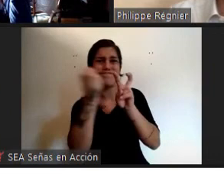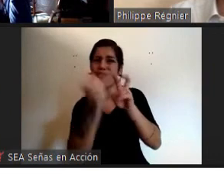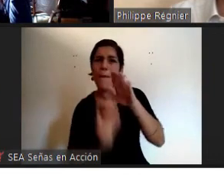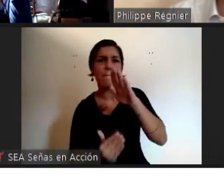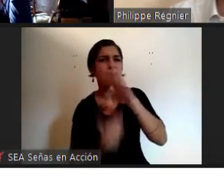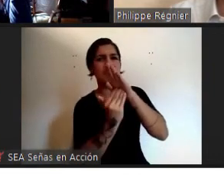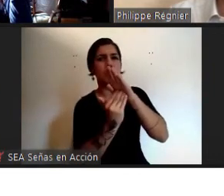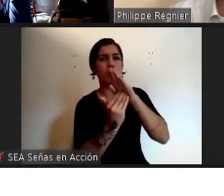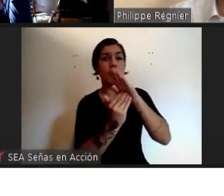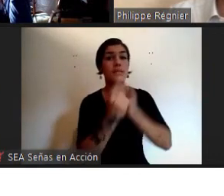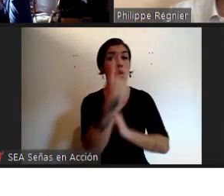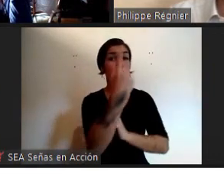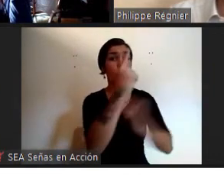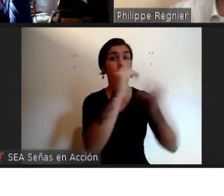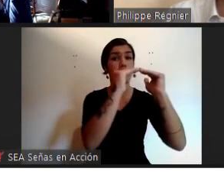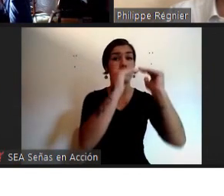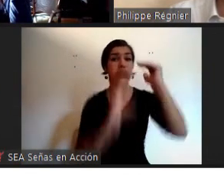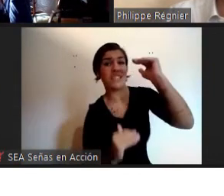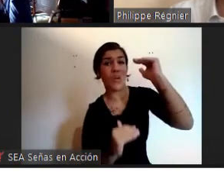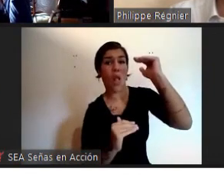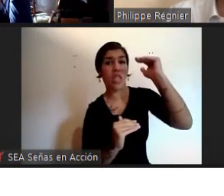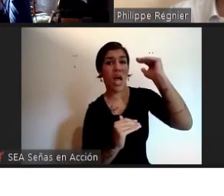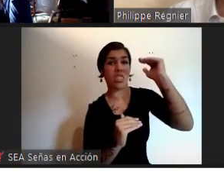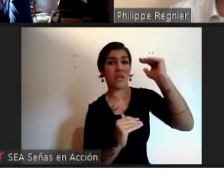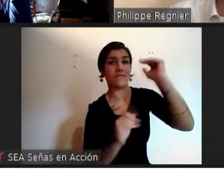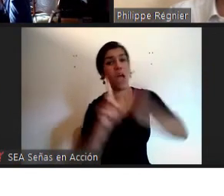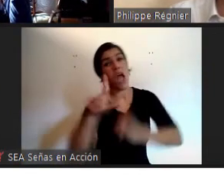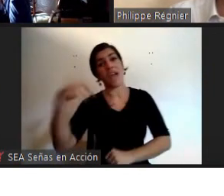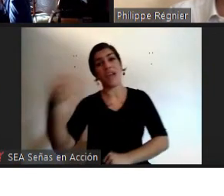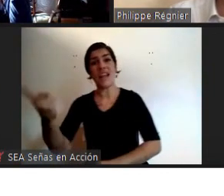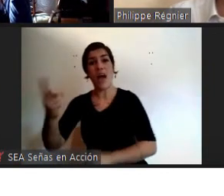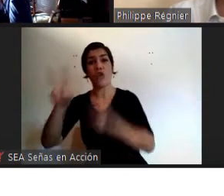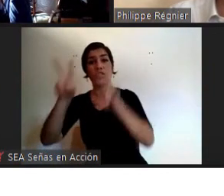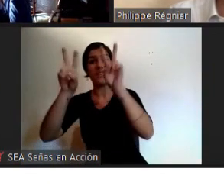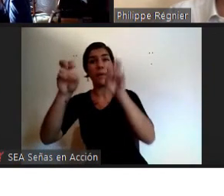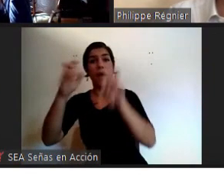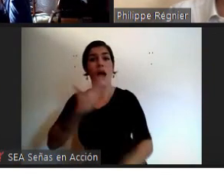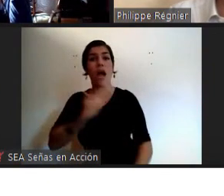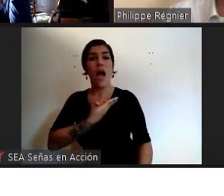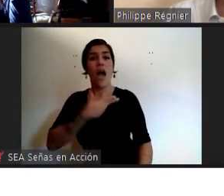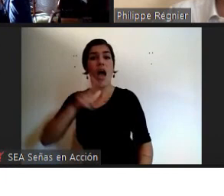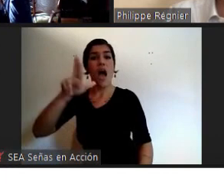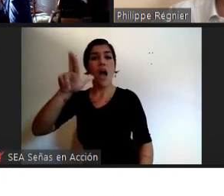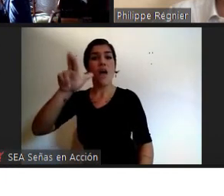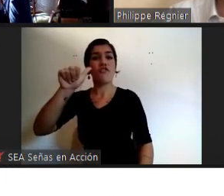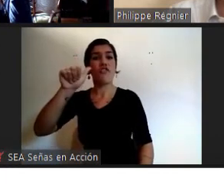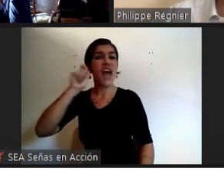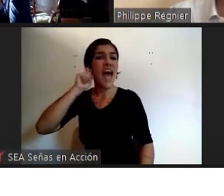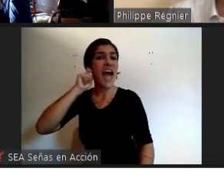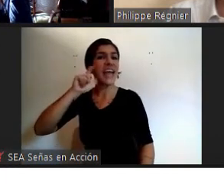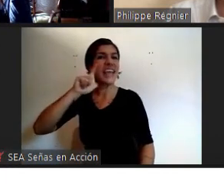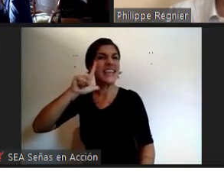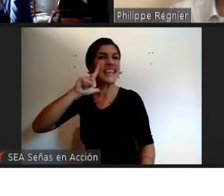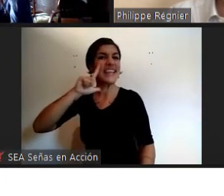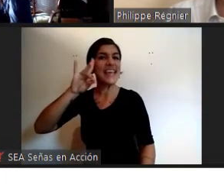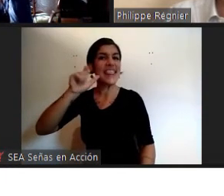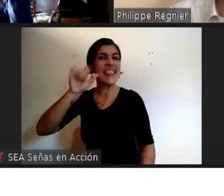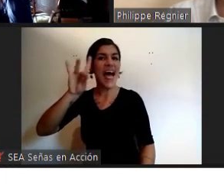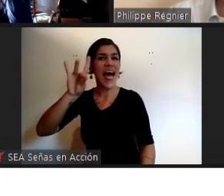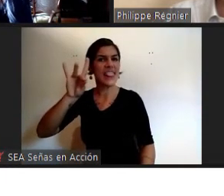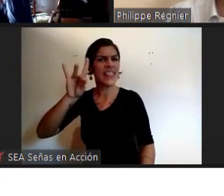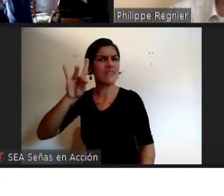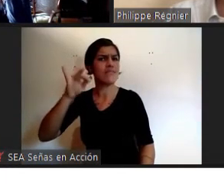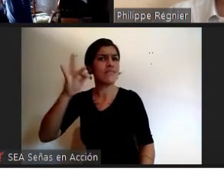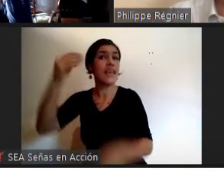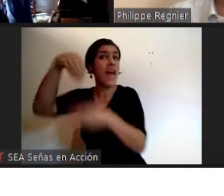and frailty. And when it comes to frailty, we have the gender perspective that is quite present as an